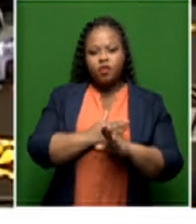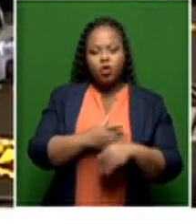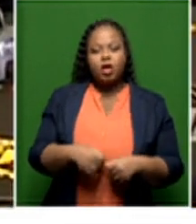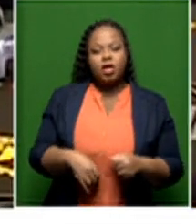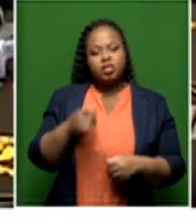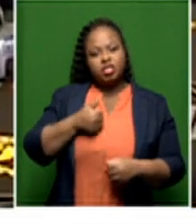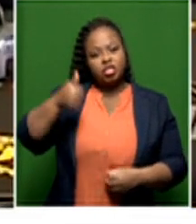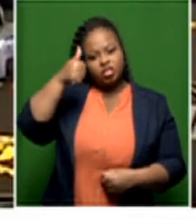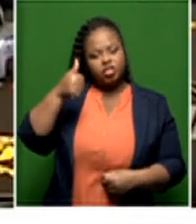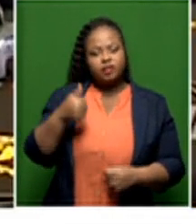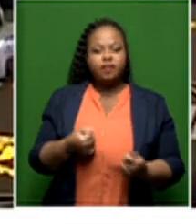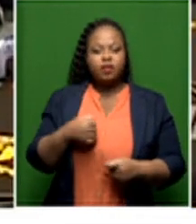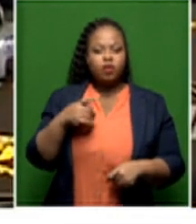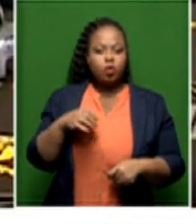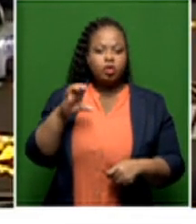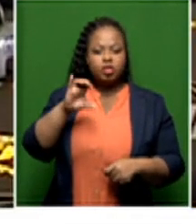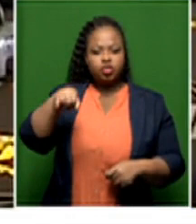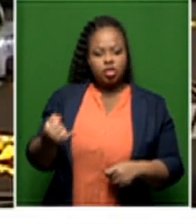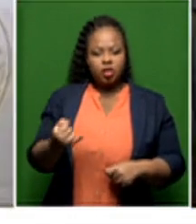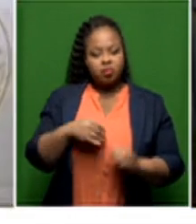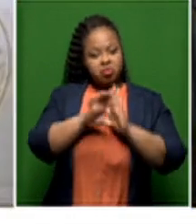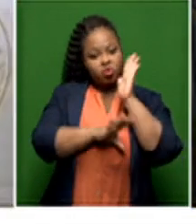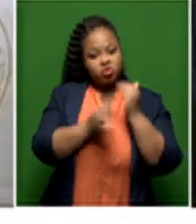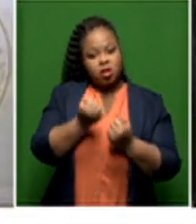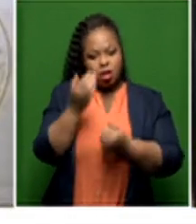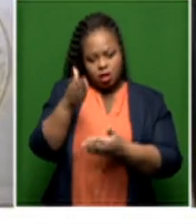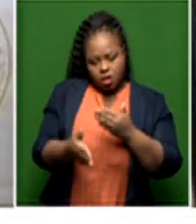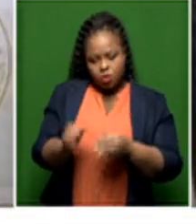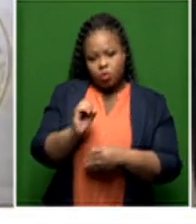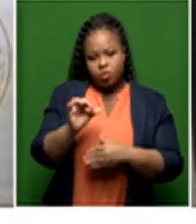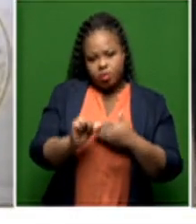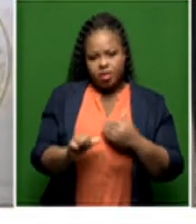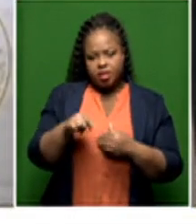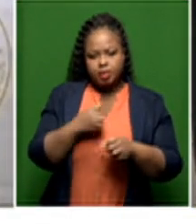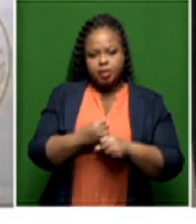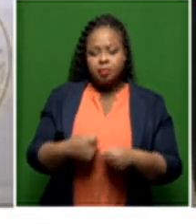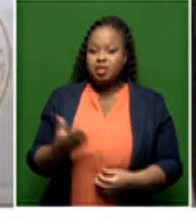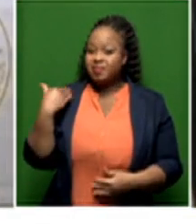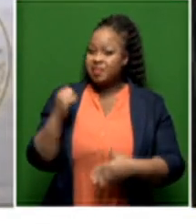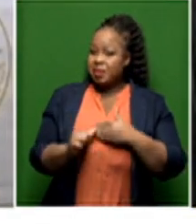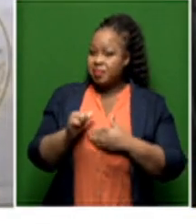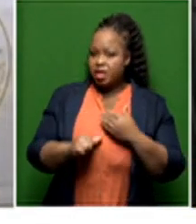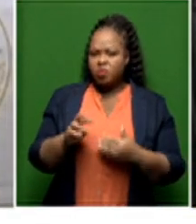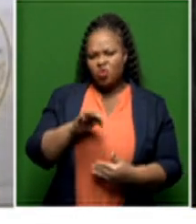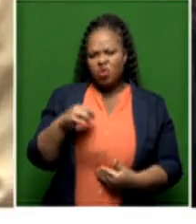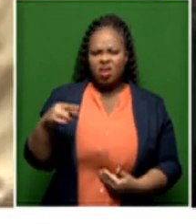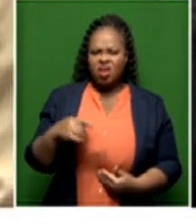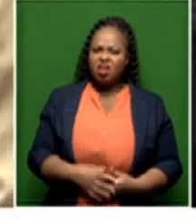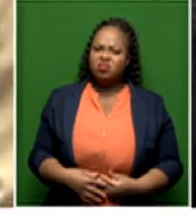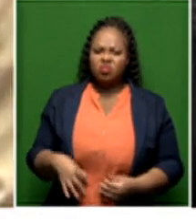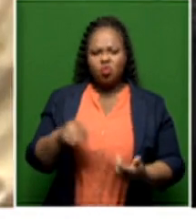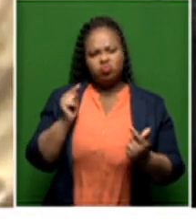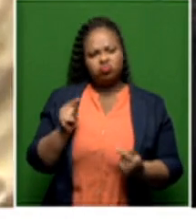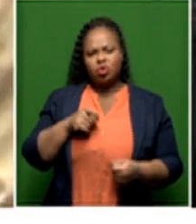Chief Justice of the Constitutional Court comes to an end in October this year. In the past few months, Mogoeng has